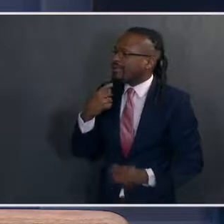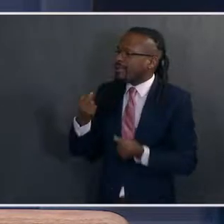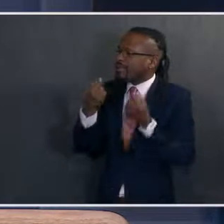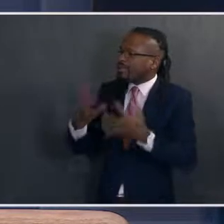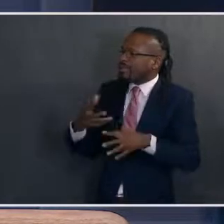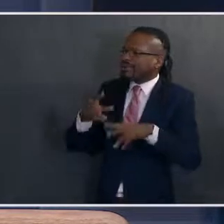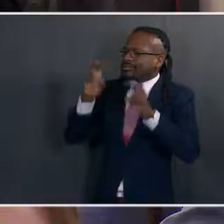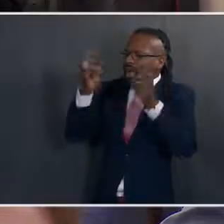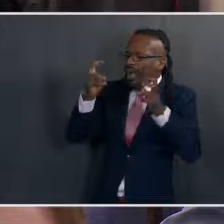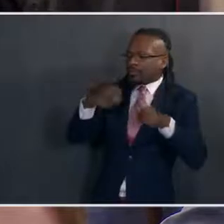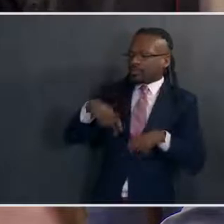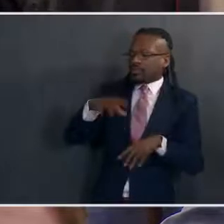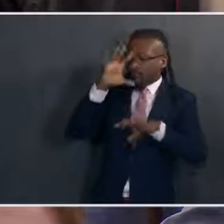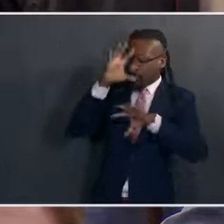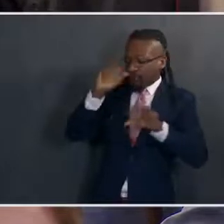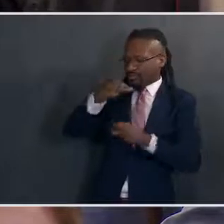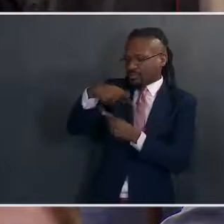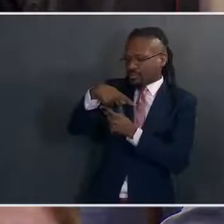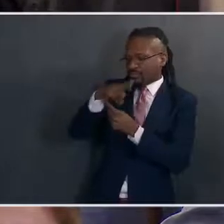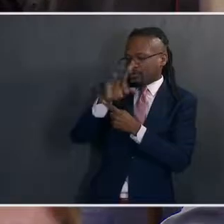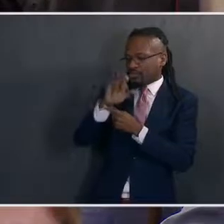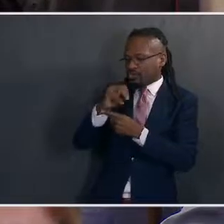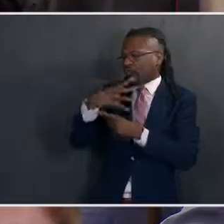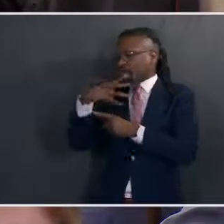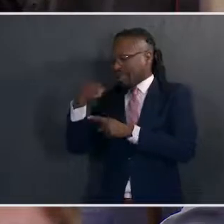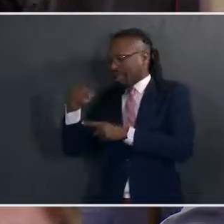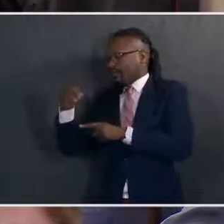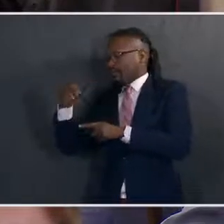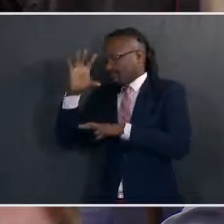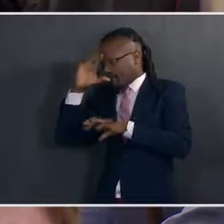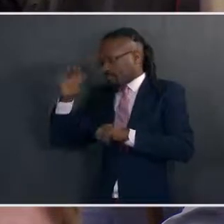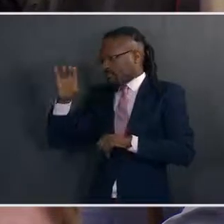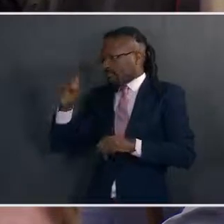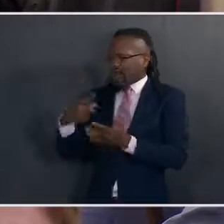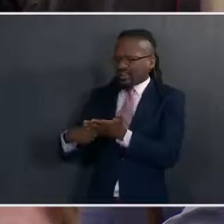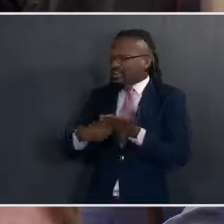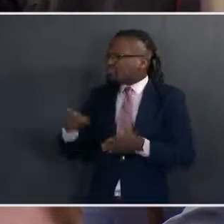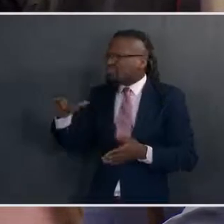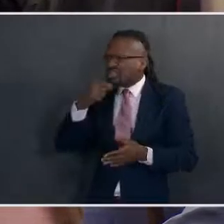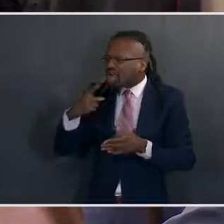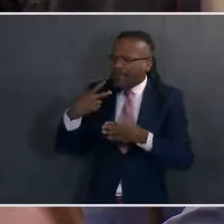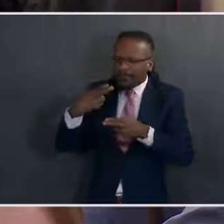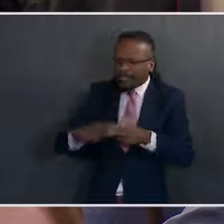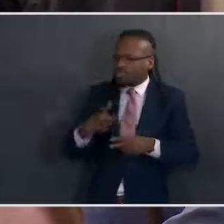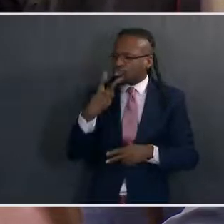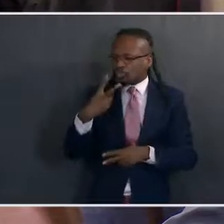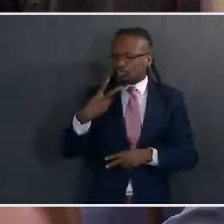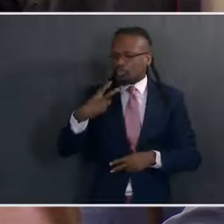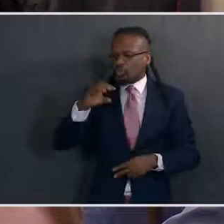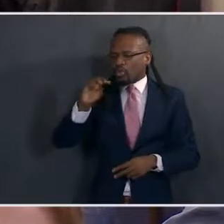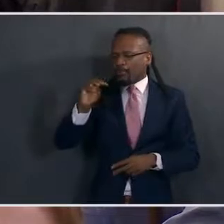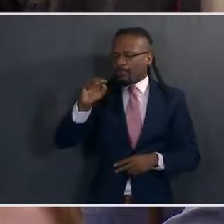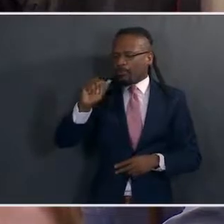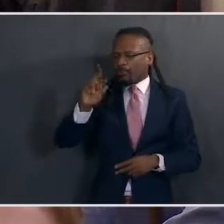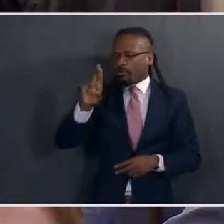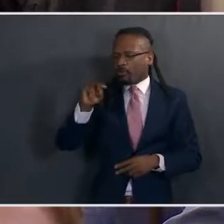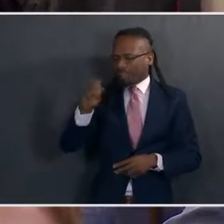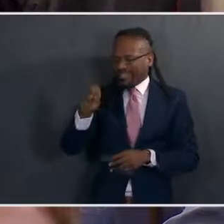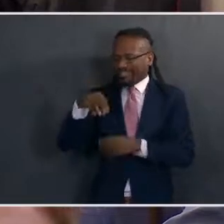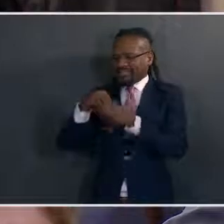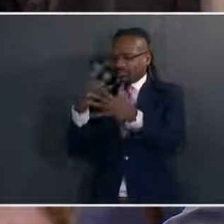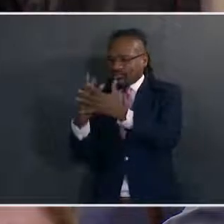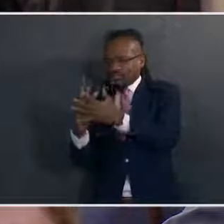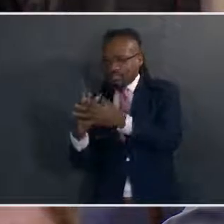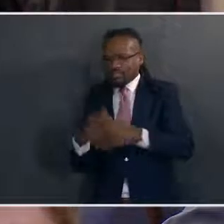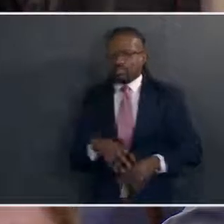discussed. One that you didn't mention is the two Marines who are imprisoned, Trevor Reed and Paul